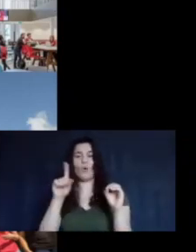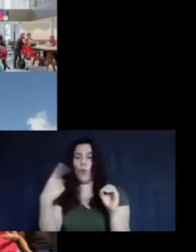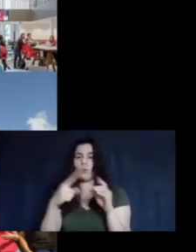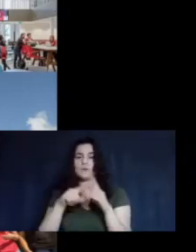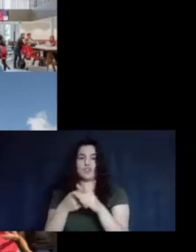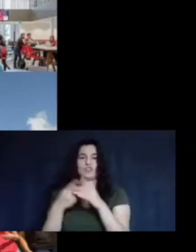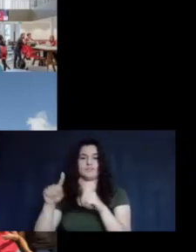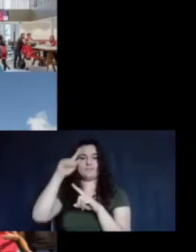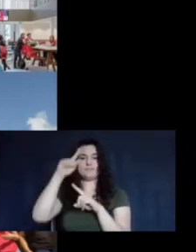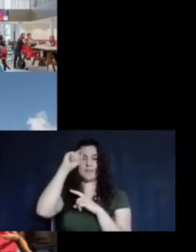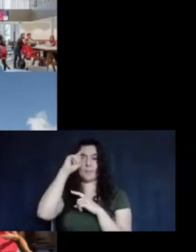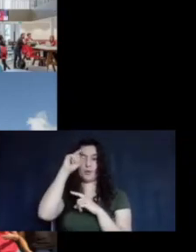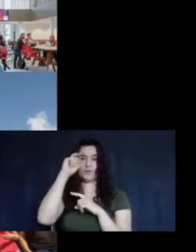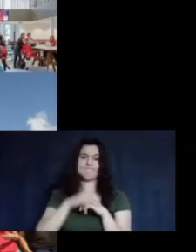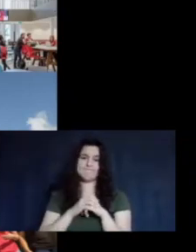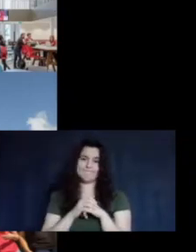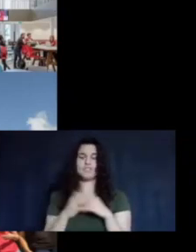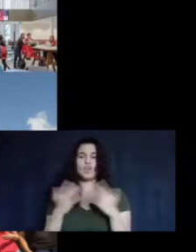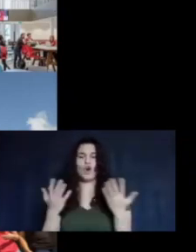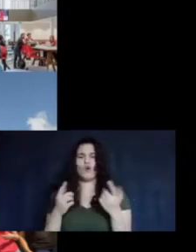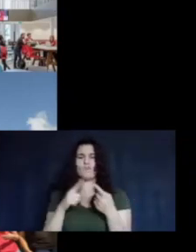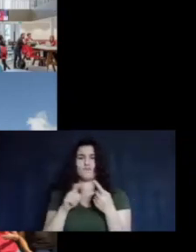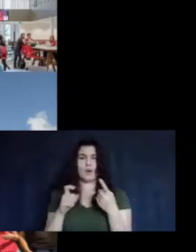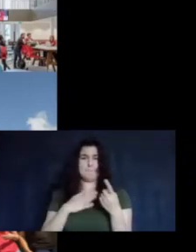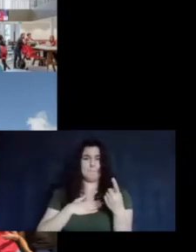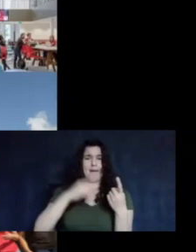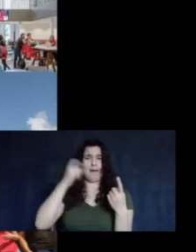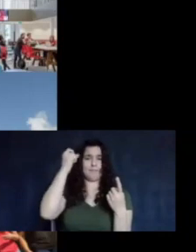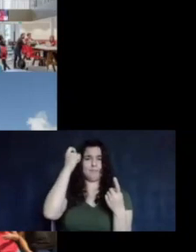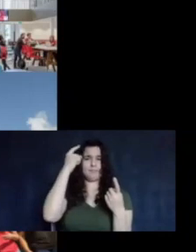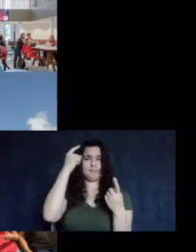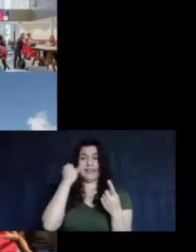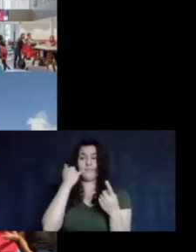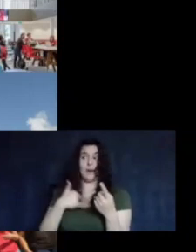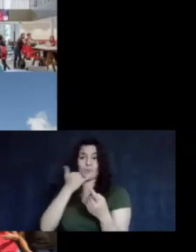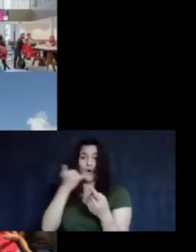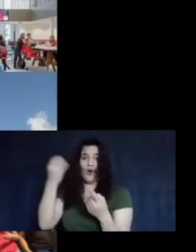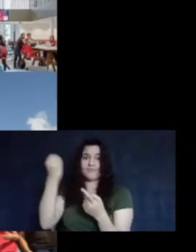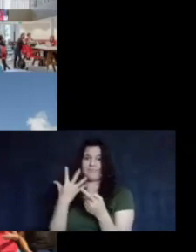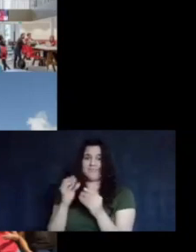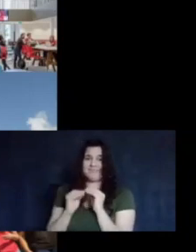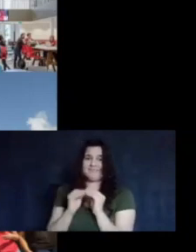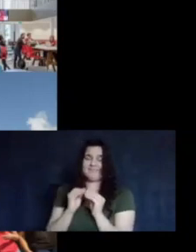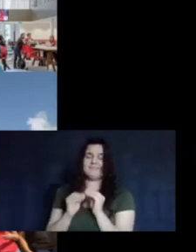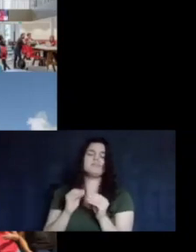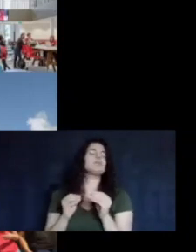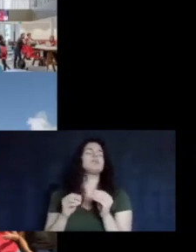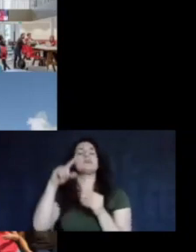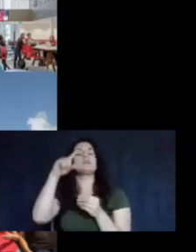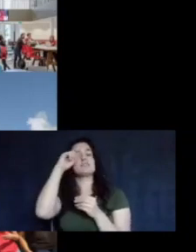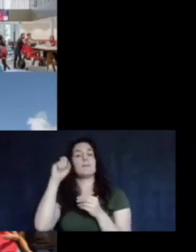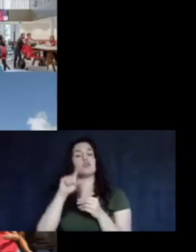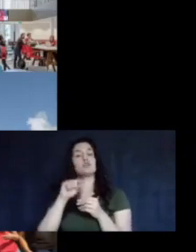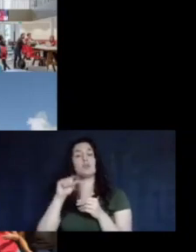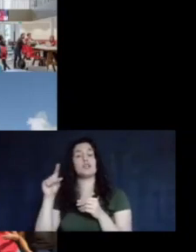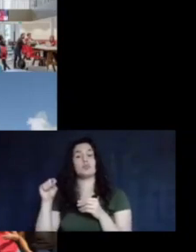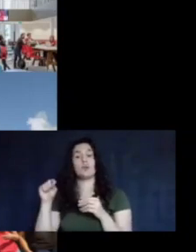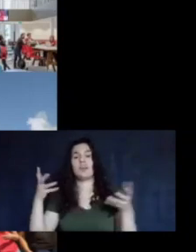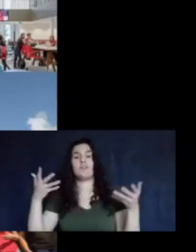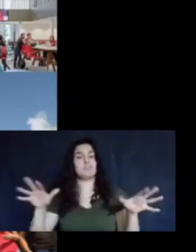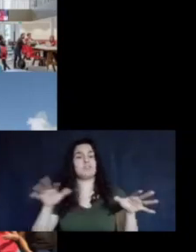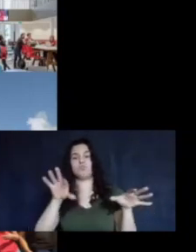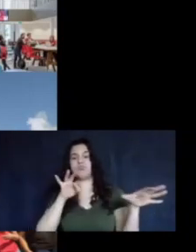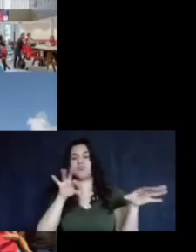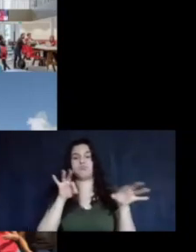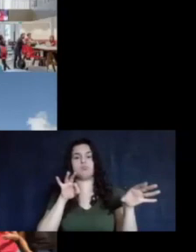So, from what I understand, and correct me if I'm wrong, Dr. Welch, the summer 2020 cohort has been selected and they're going